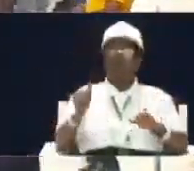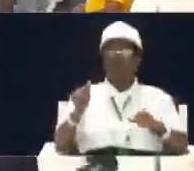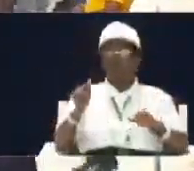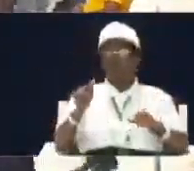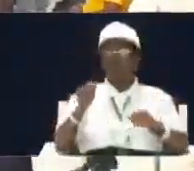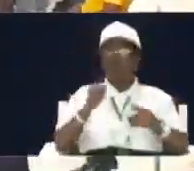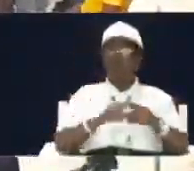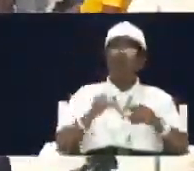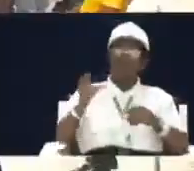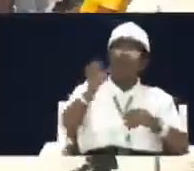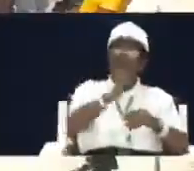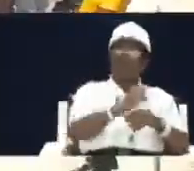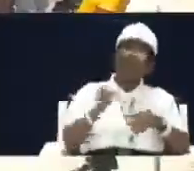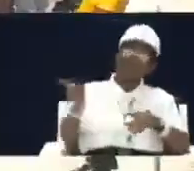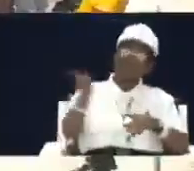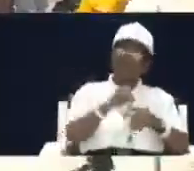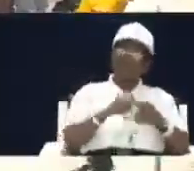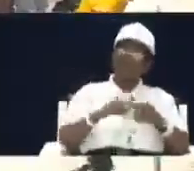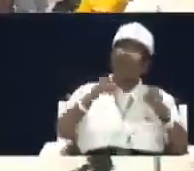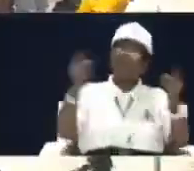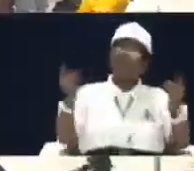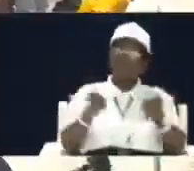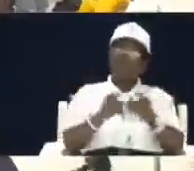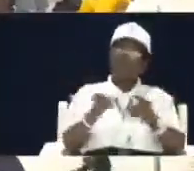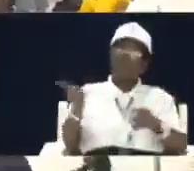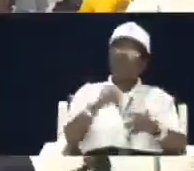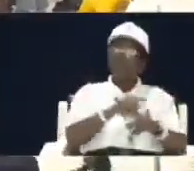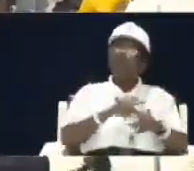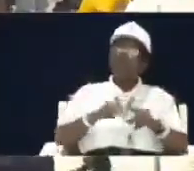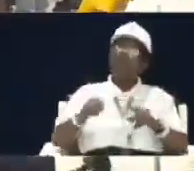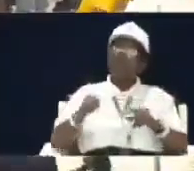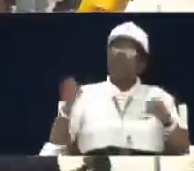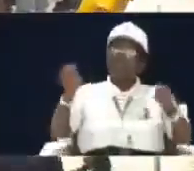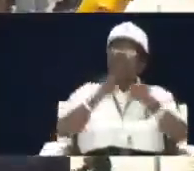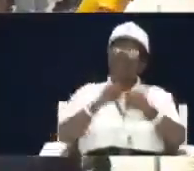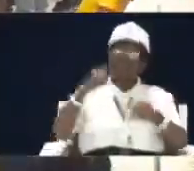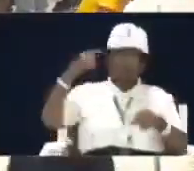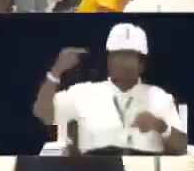to take you to places you can't even dream possible.